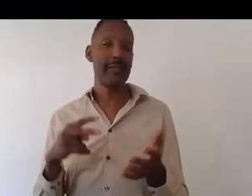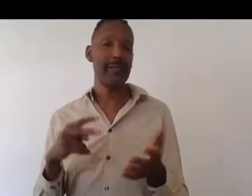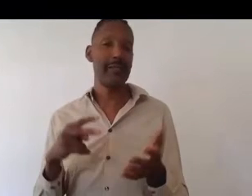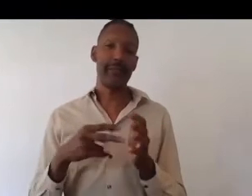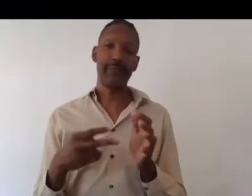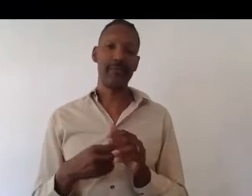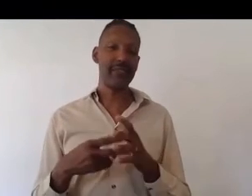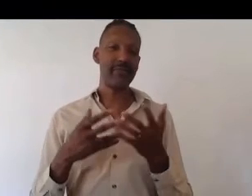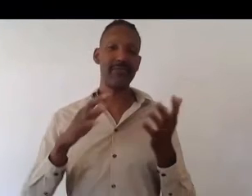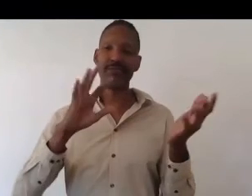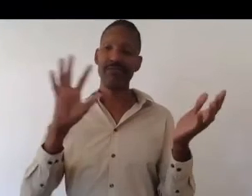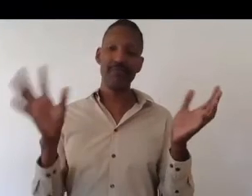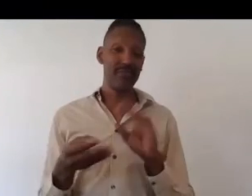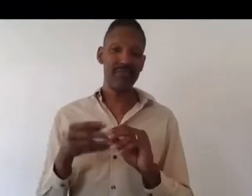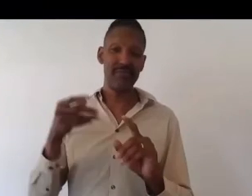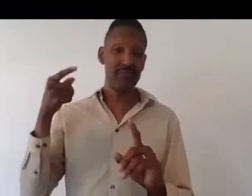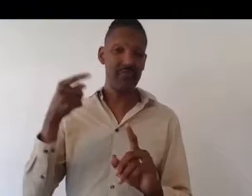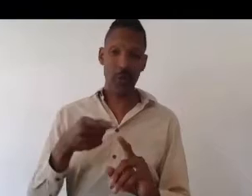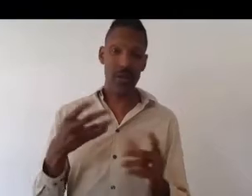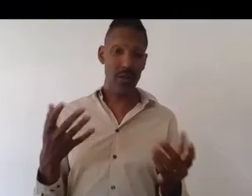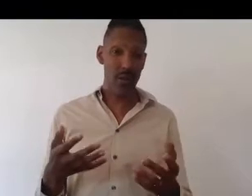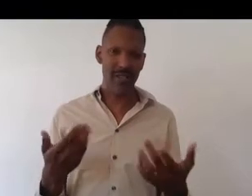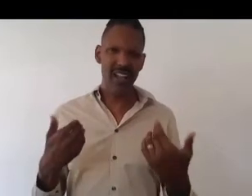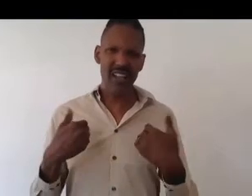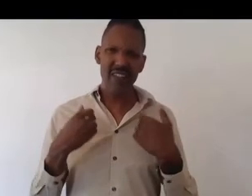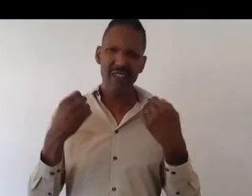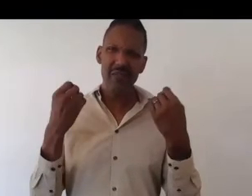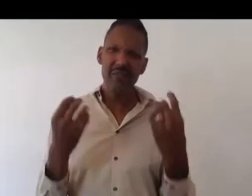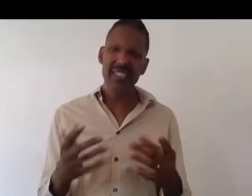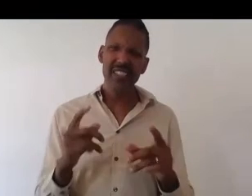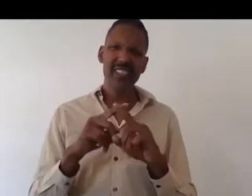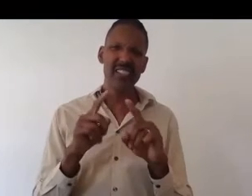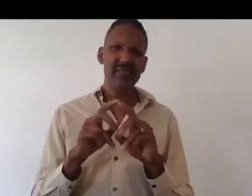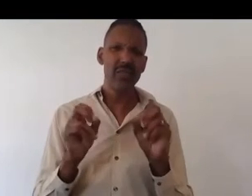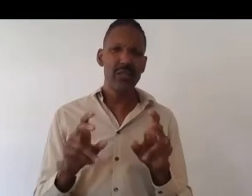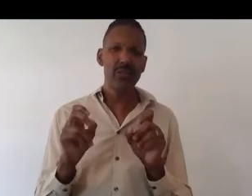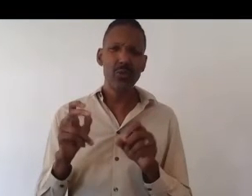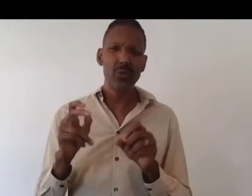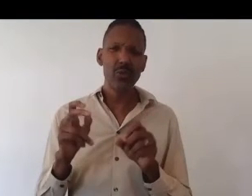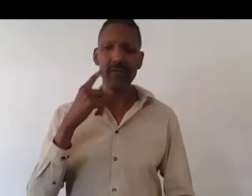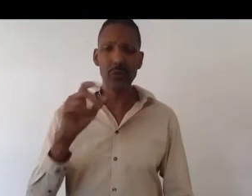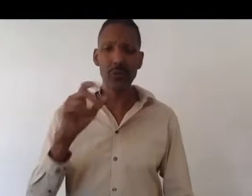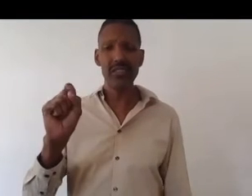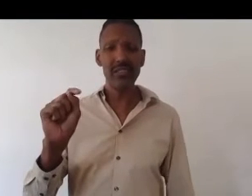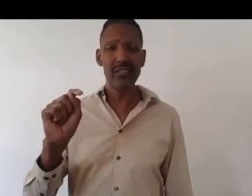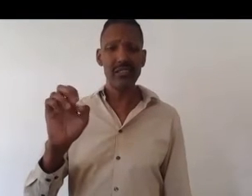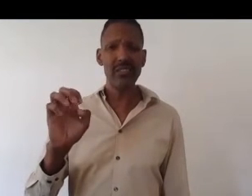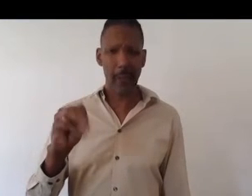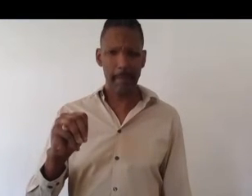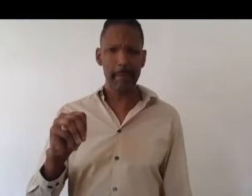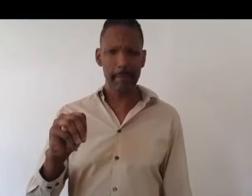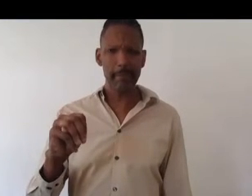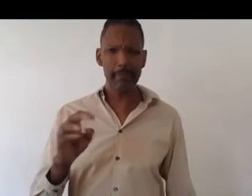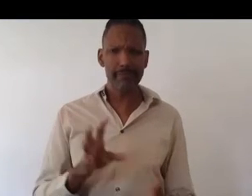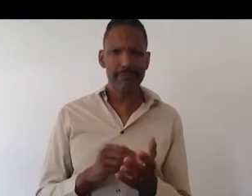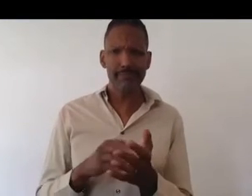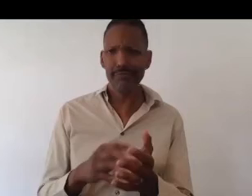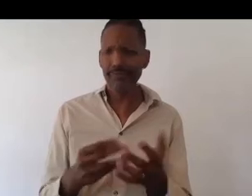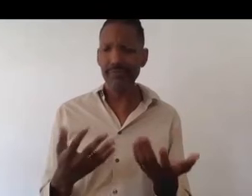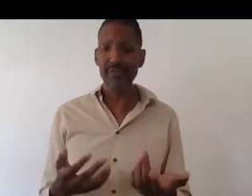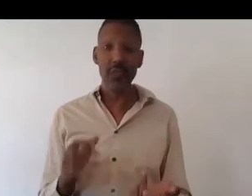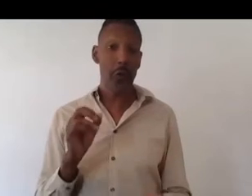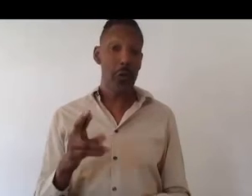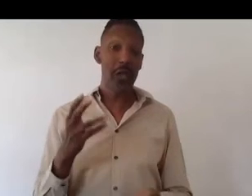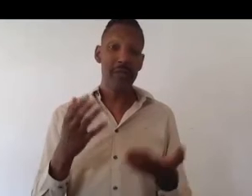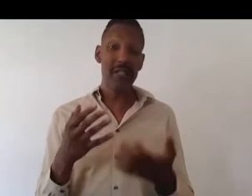involved. So where across your day are there opportunities for STEM, integrated STEM